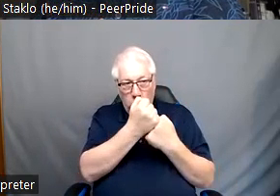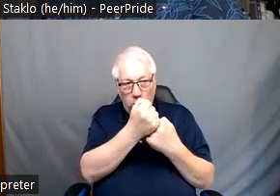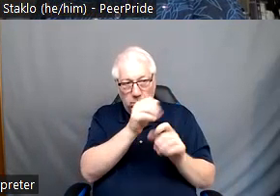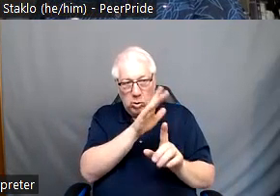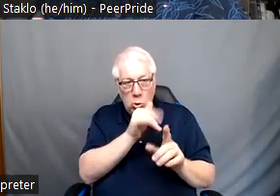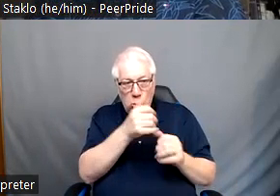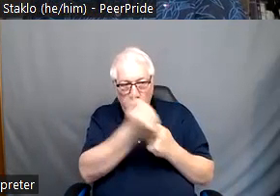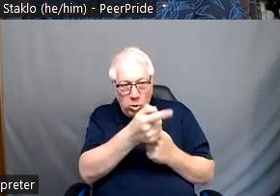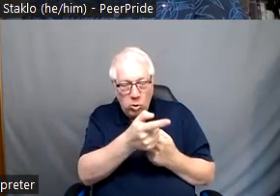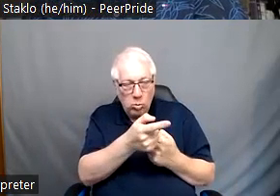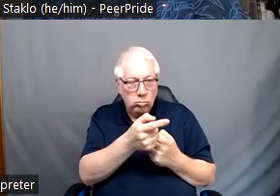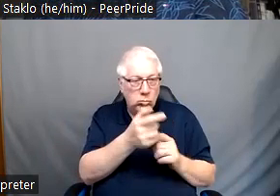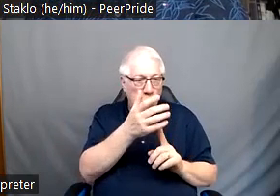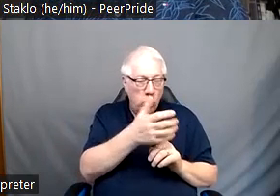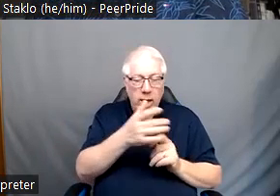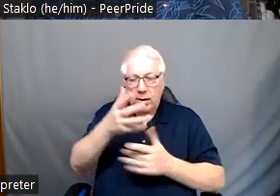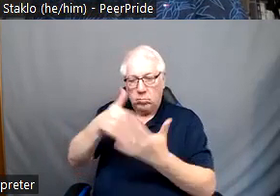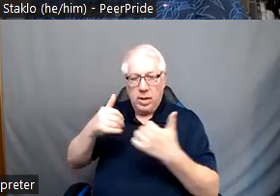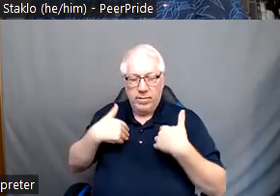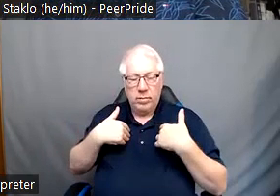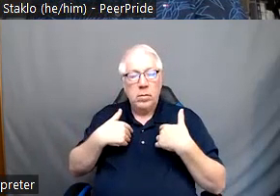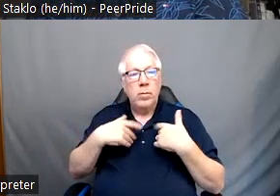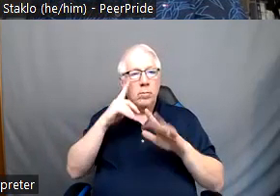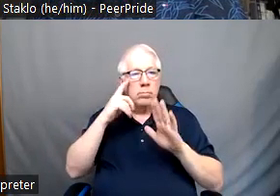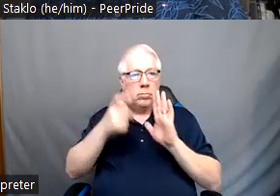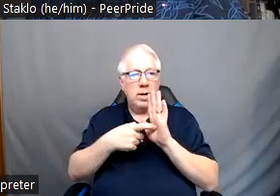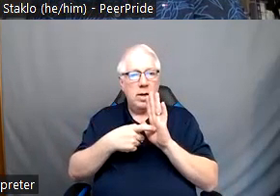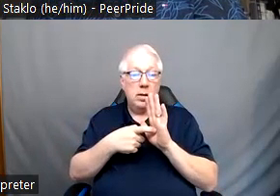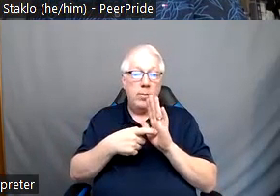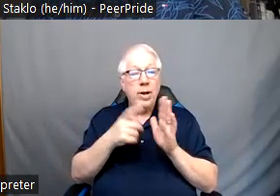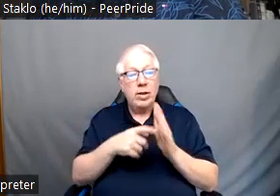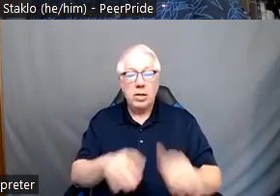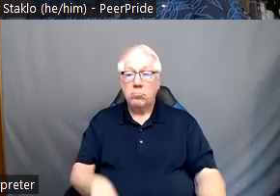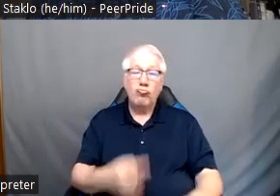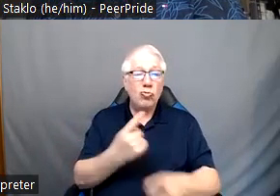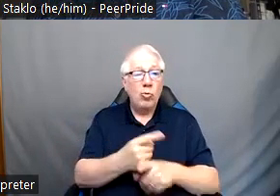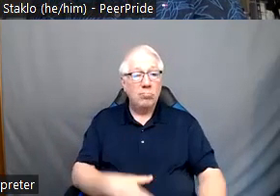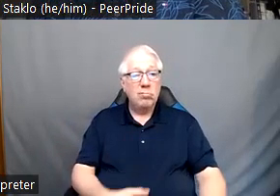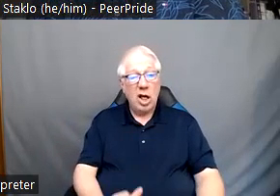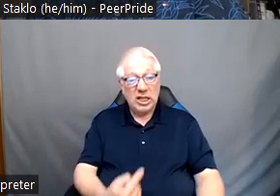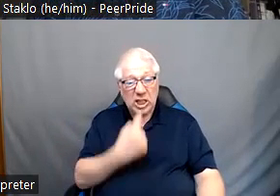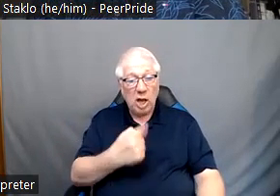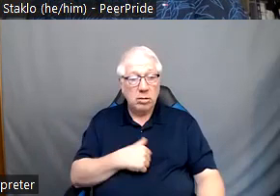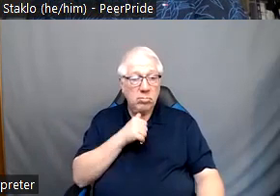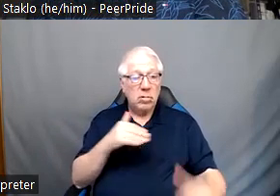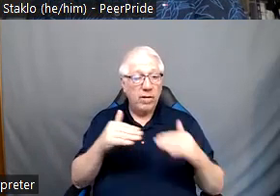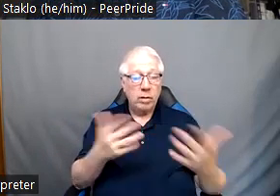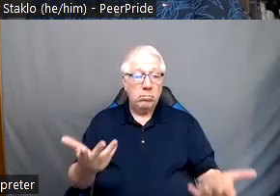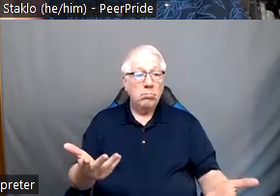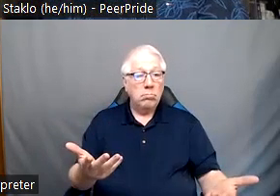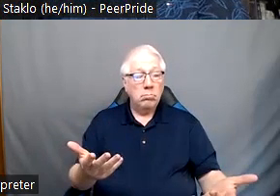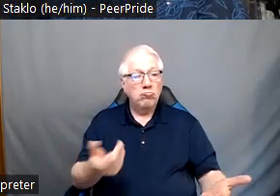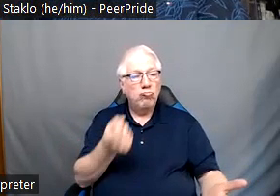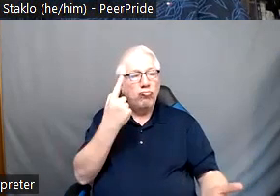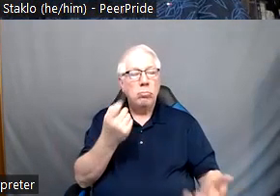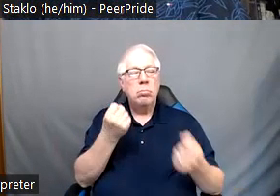corner. But besides that, acknowledge that it really sucks and it's very unjust. And a lot of people